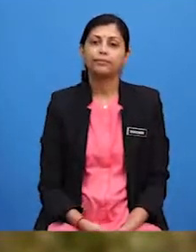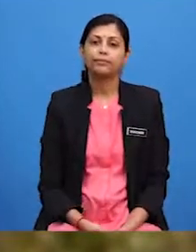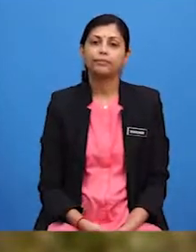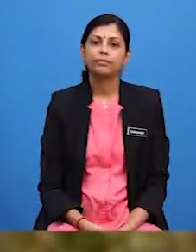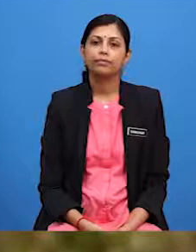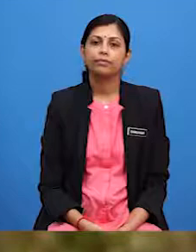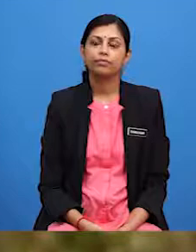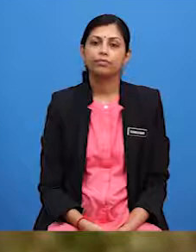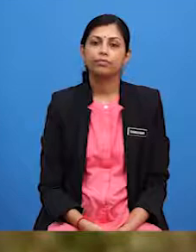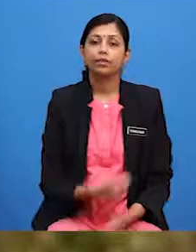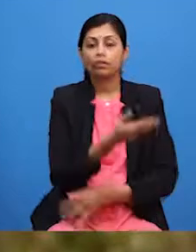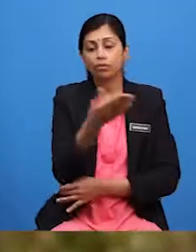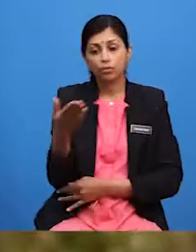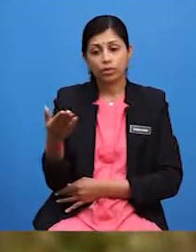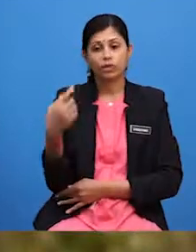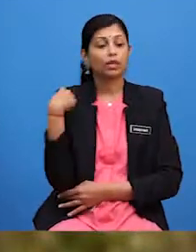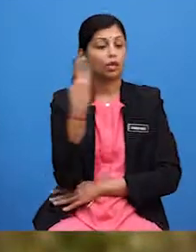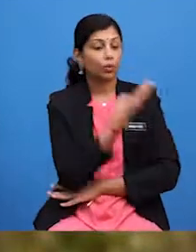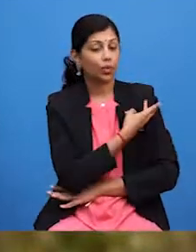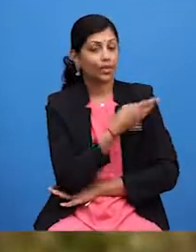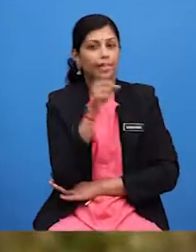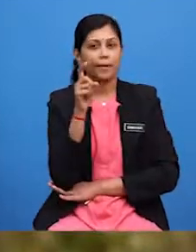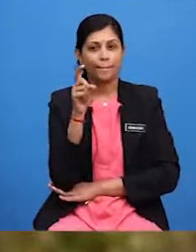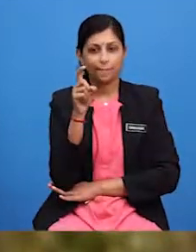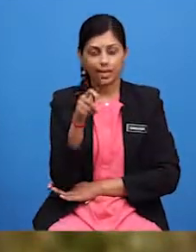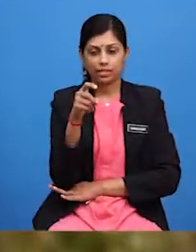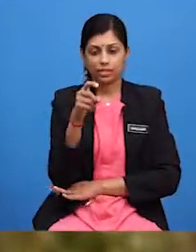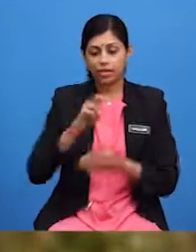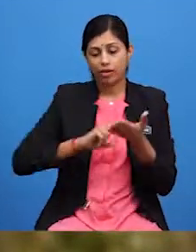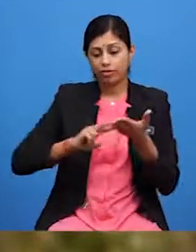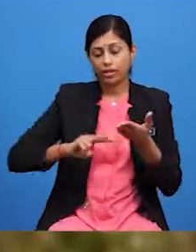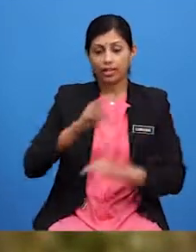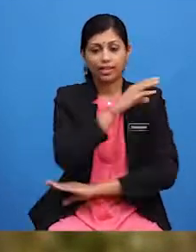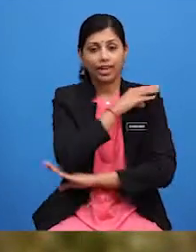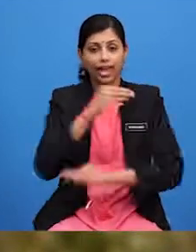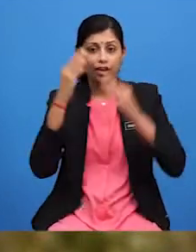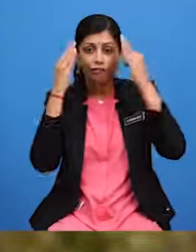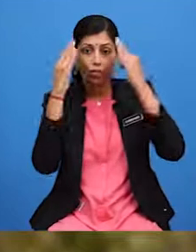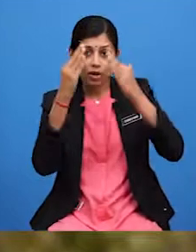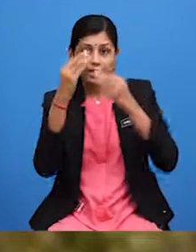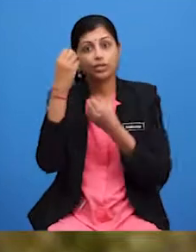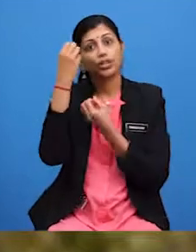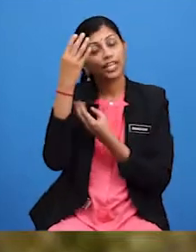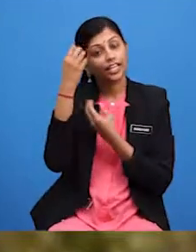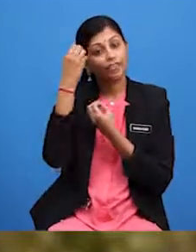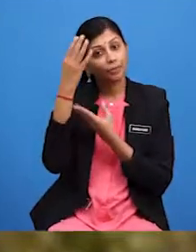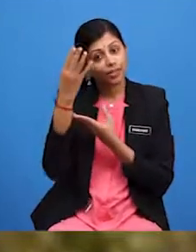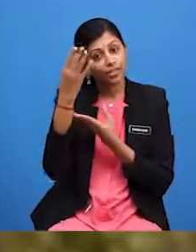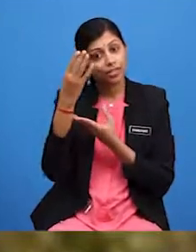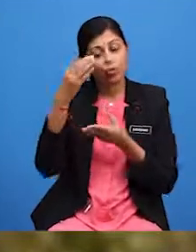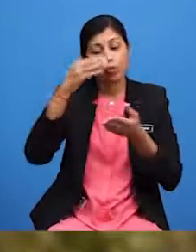right. We need to read and focus on the information in the reading